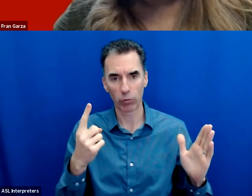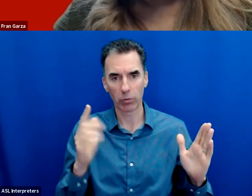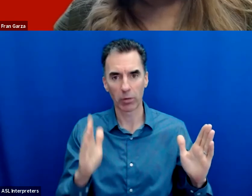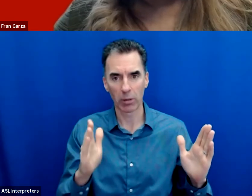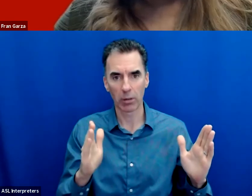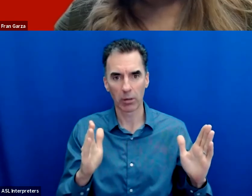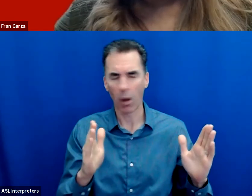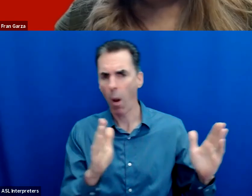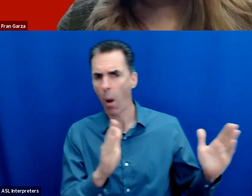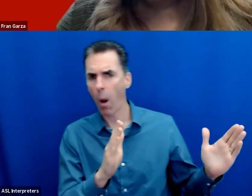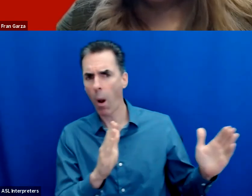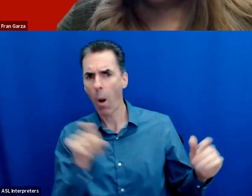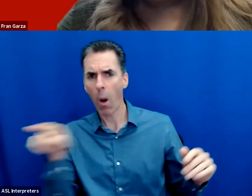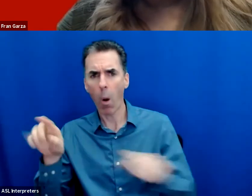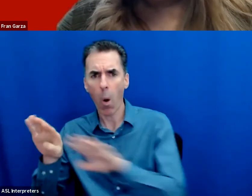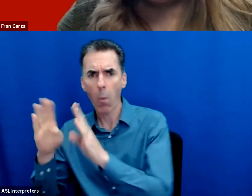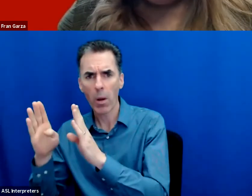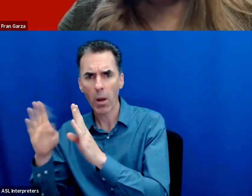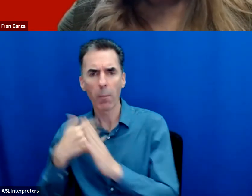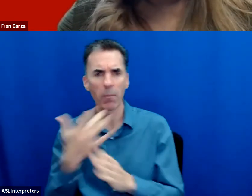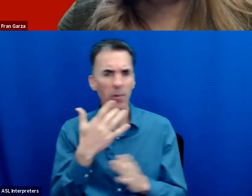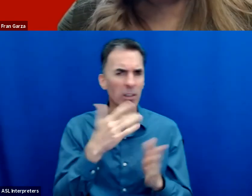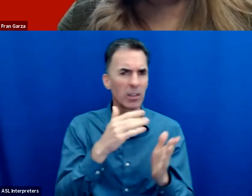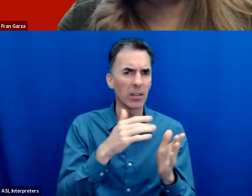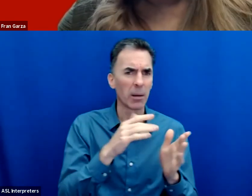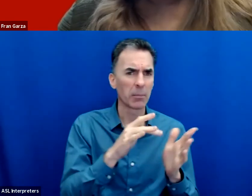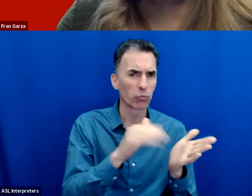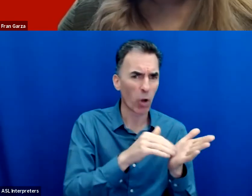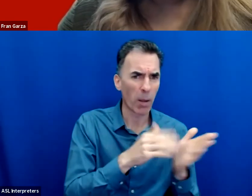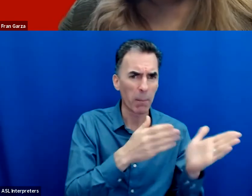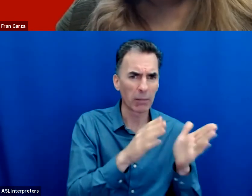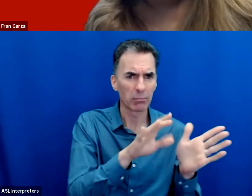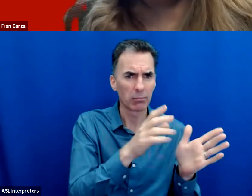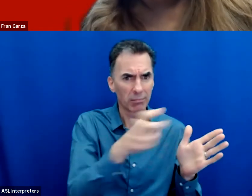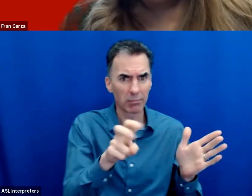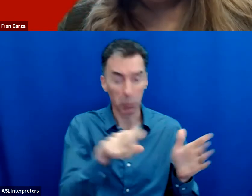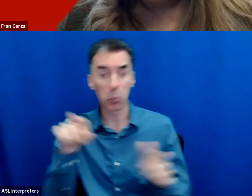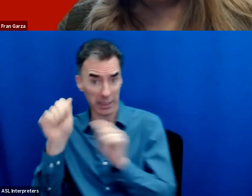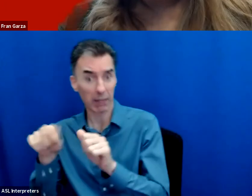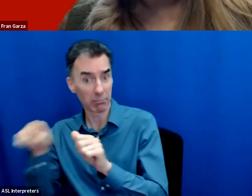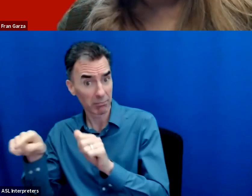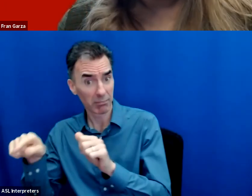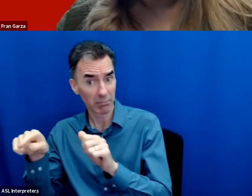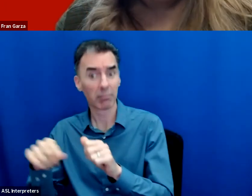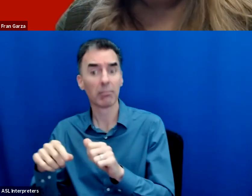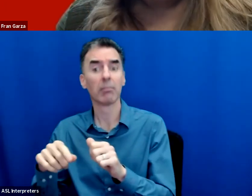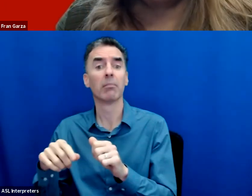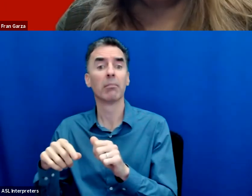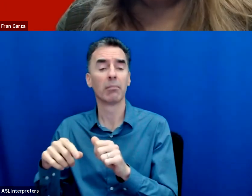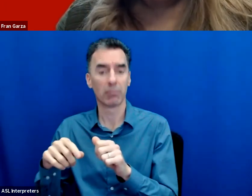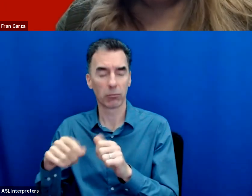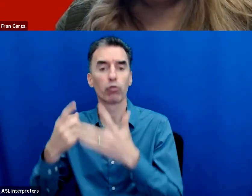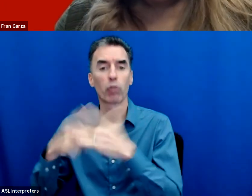open enrollment, I want to change medical plans. You can do that during the open enrollment period. And then come 10/1, you'll be on your new medical